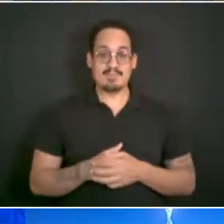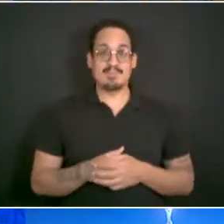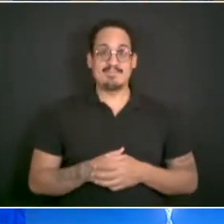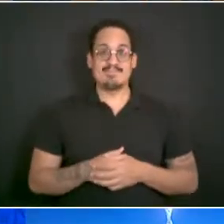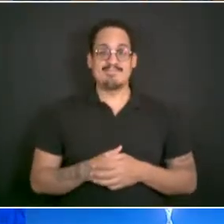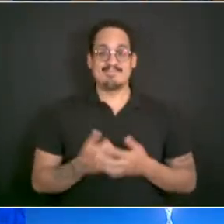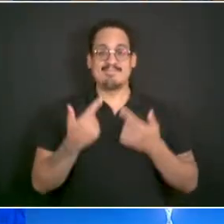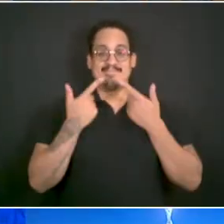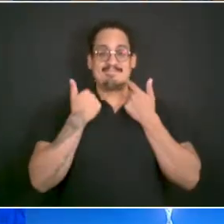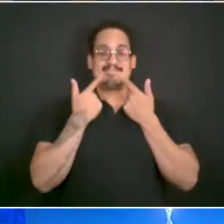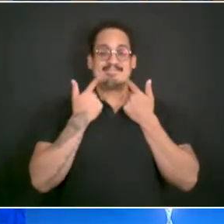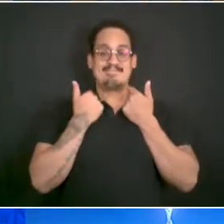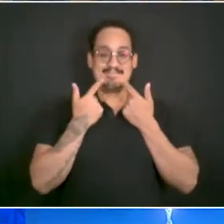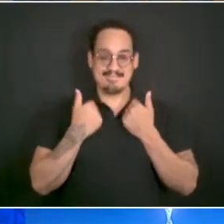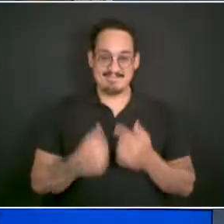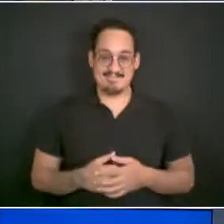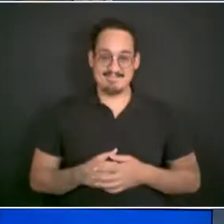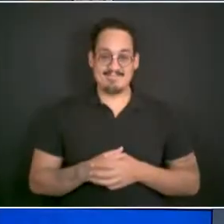He said it